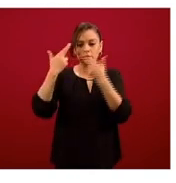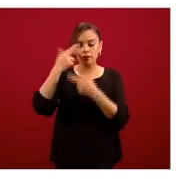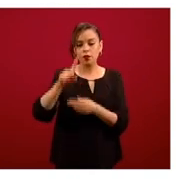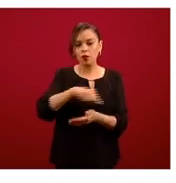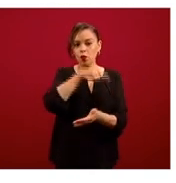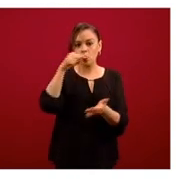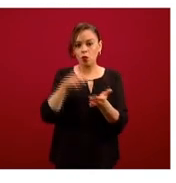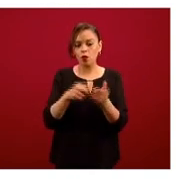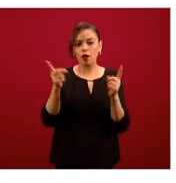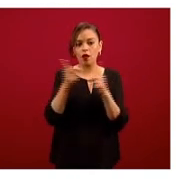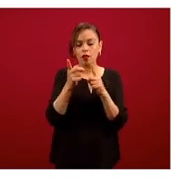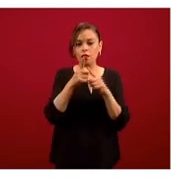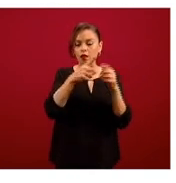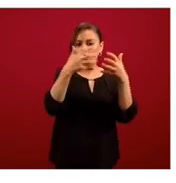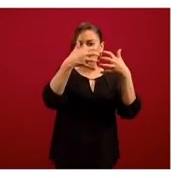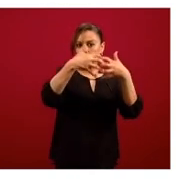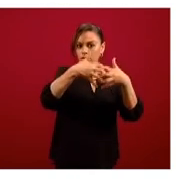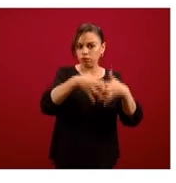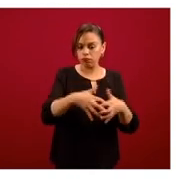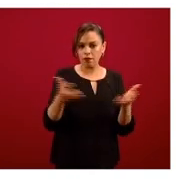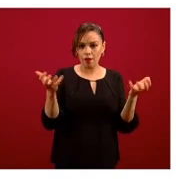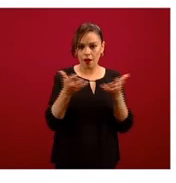live organisms.